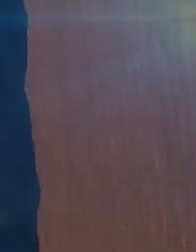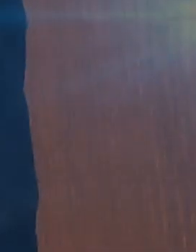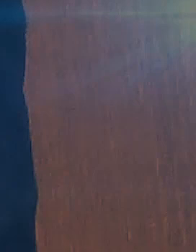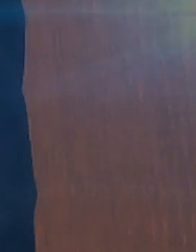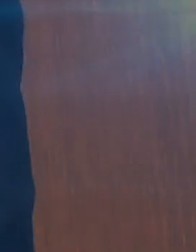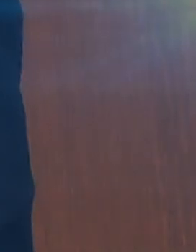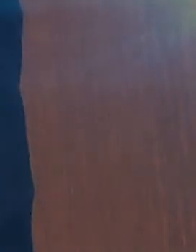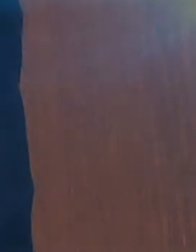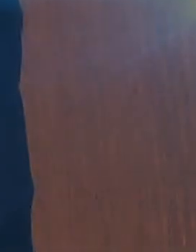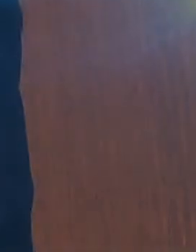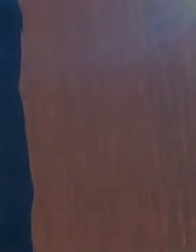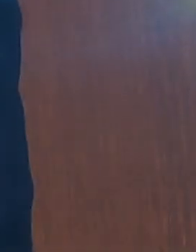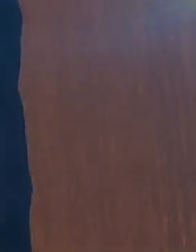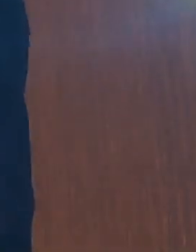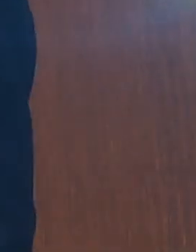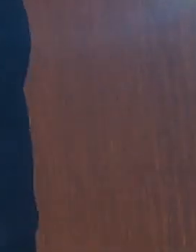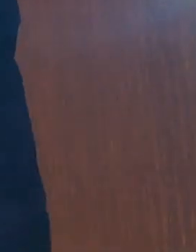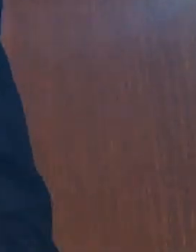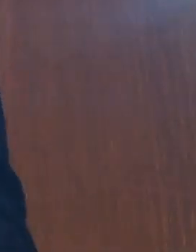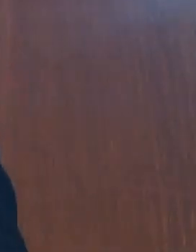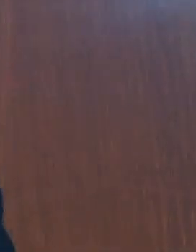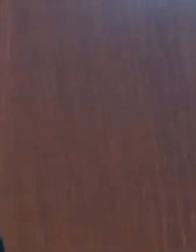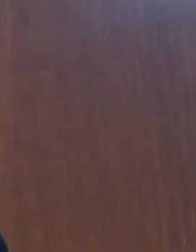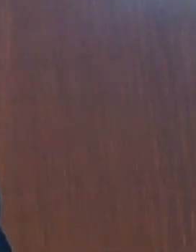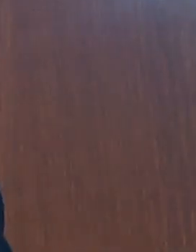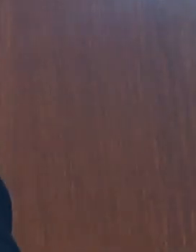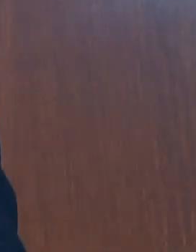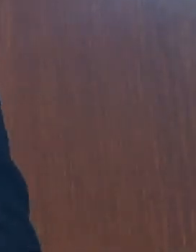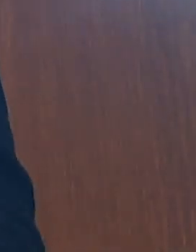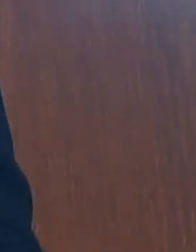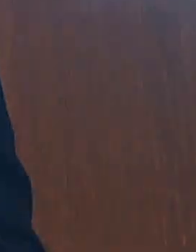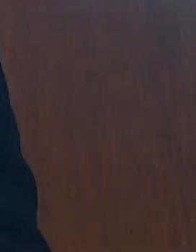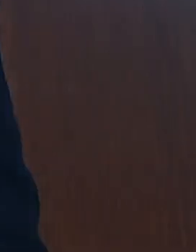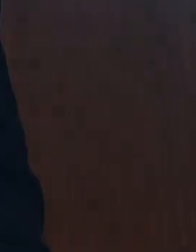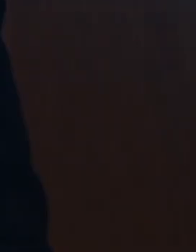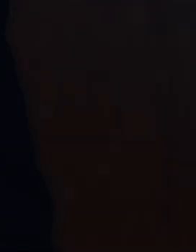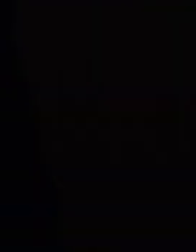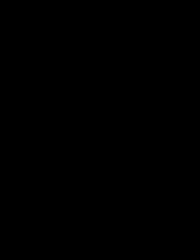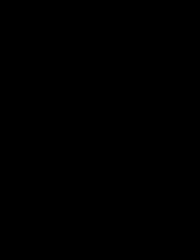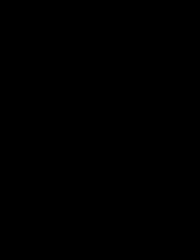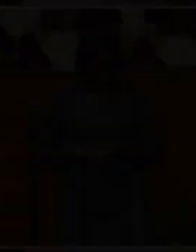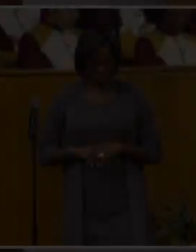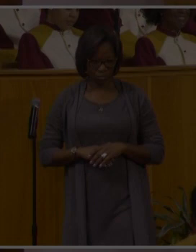real, hey, do you trust God?